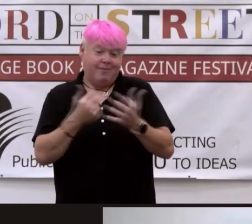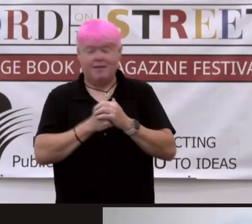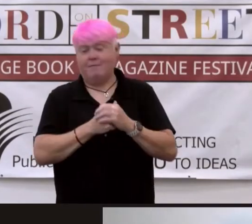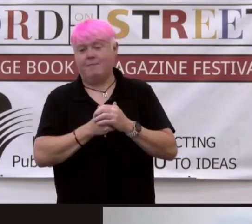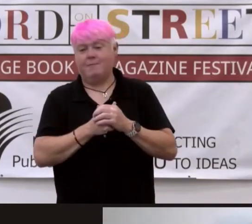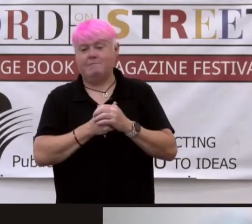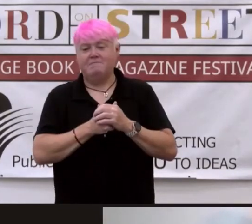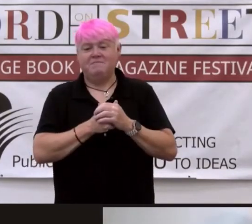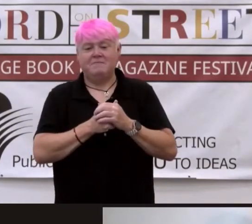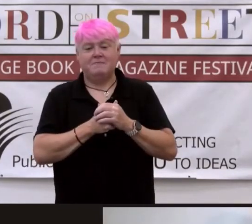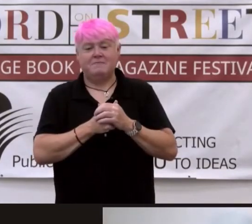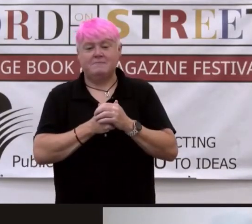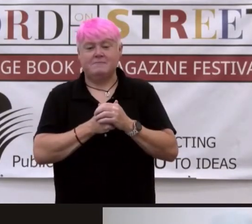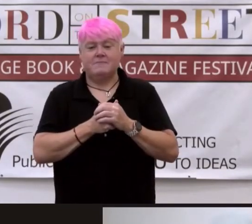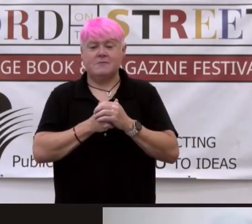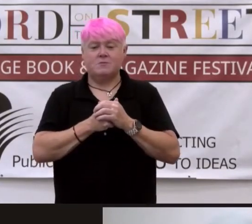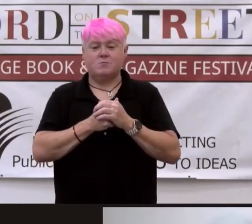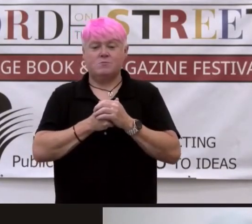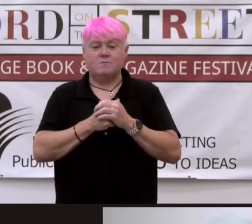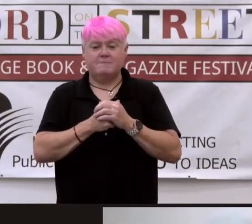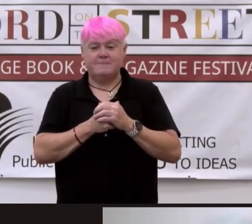Yeah. It's nice.